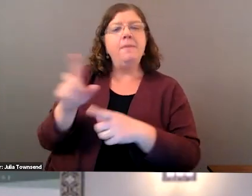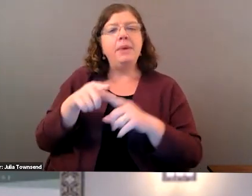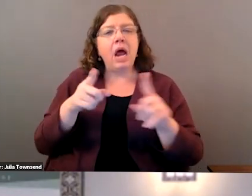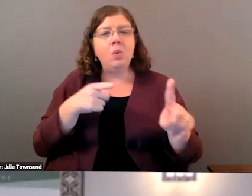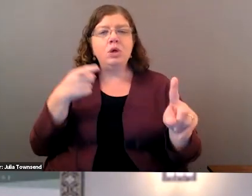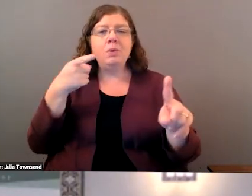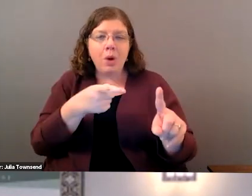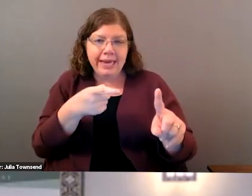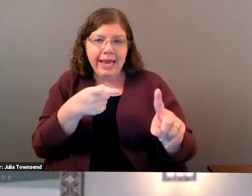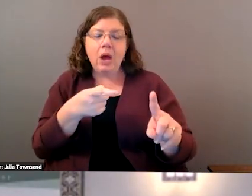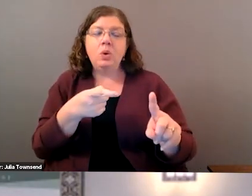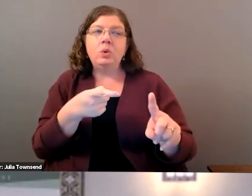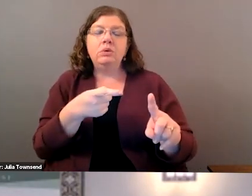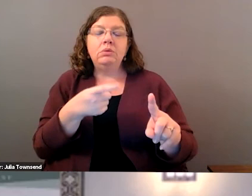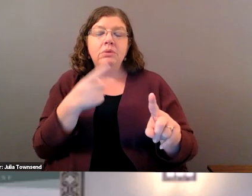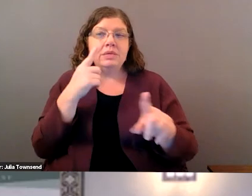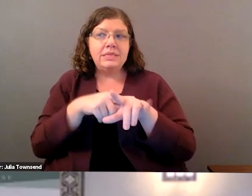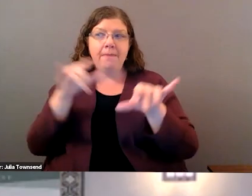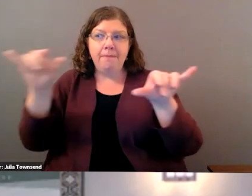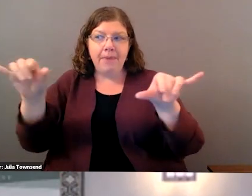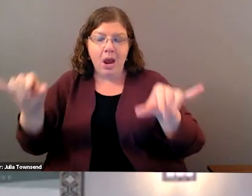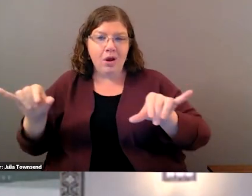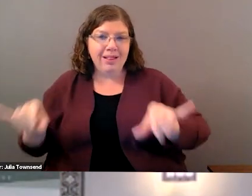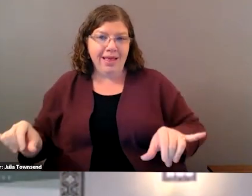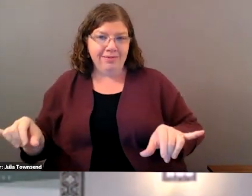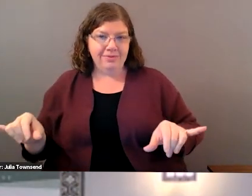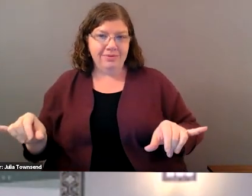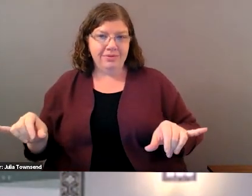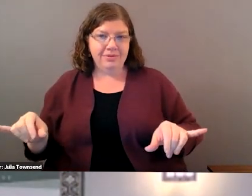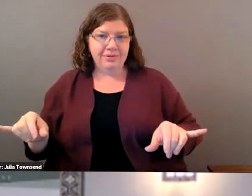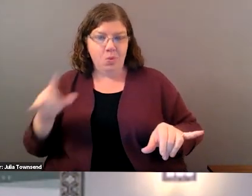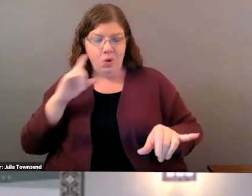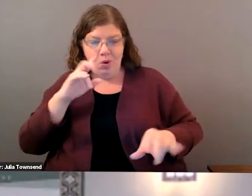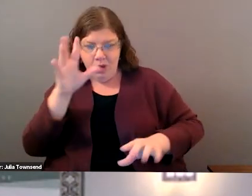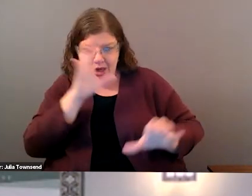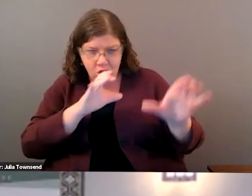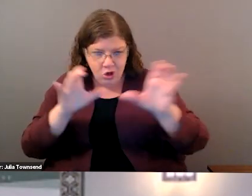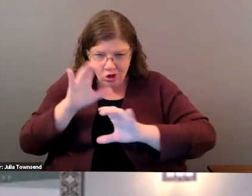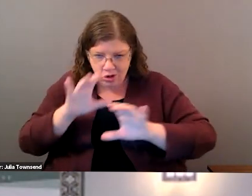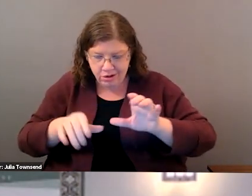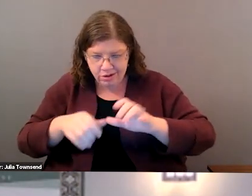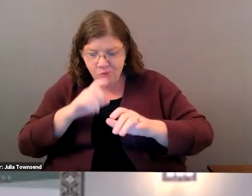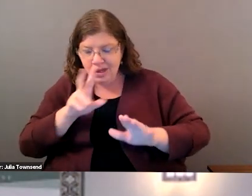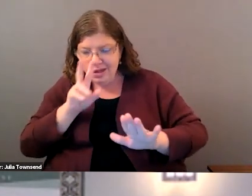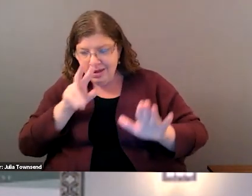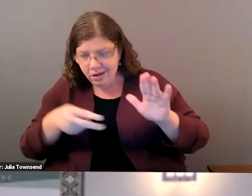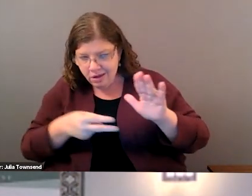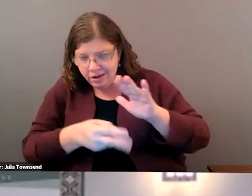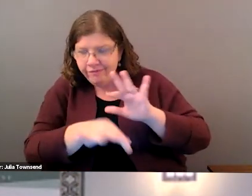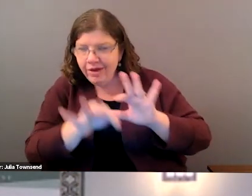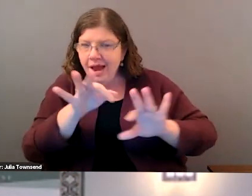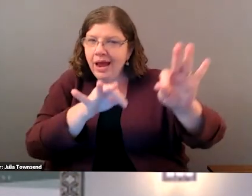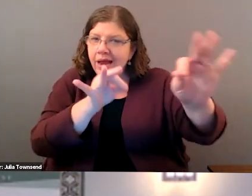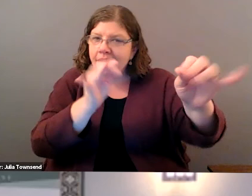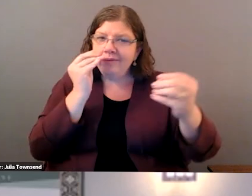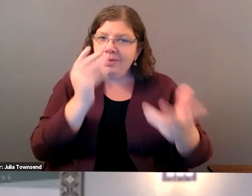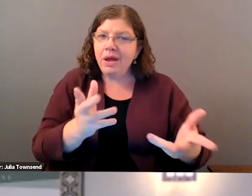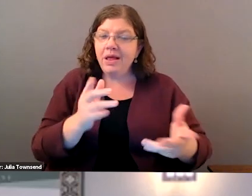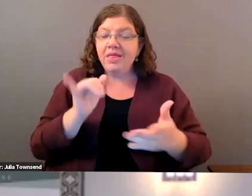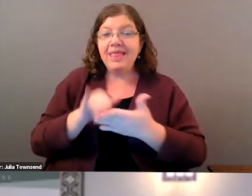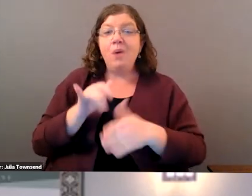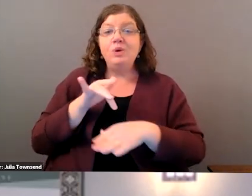few parallels here in looking under rocks and for things. That was early July